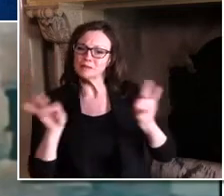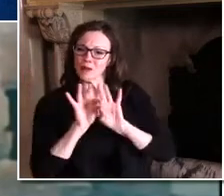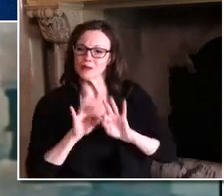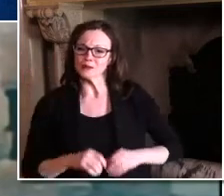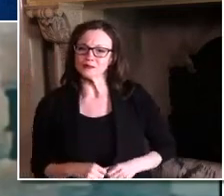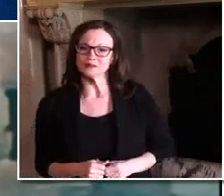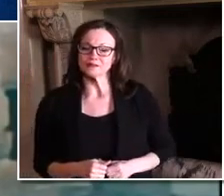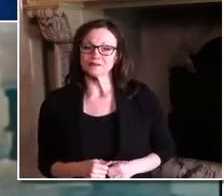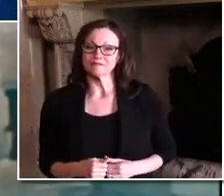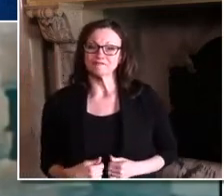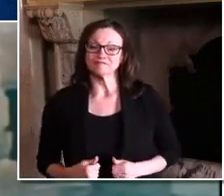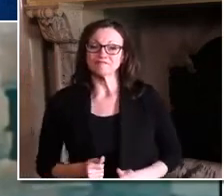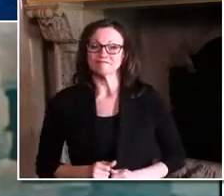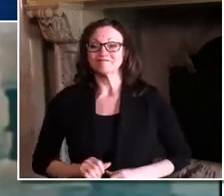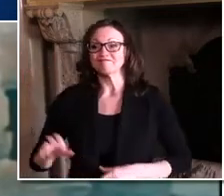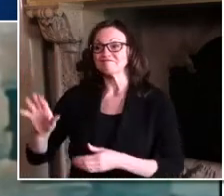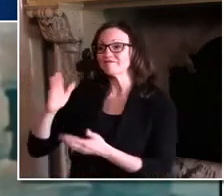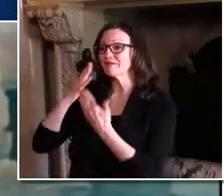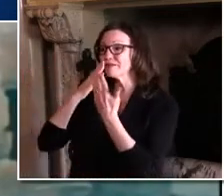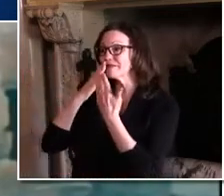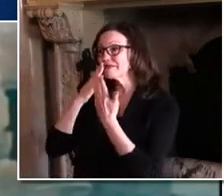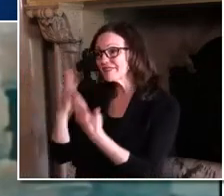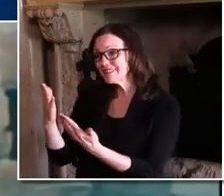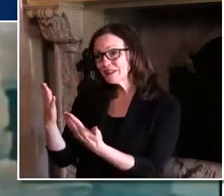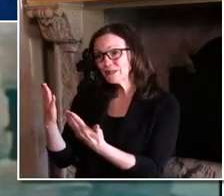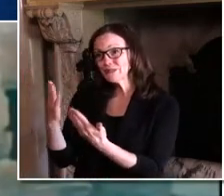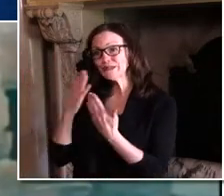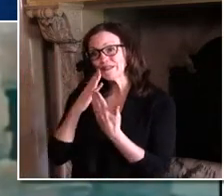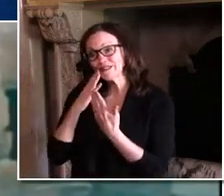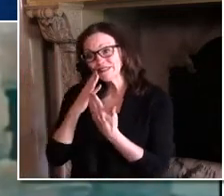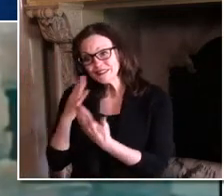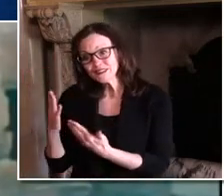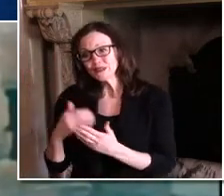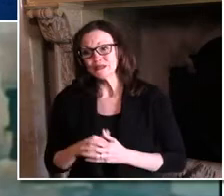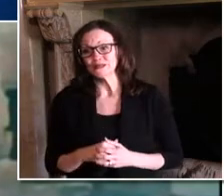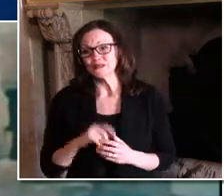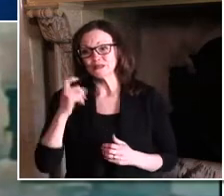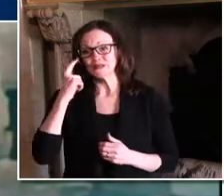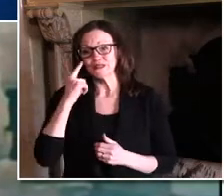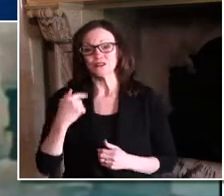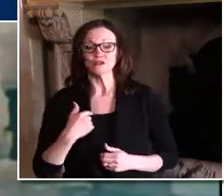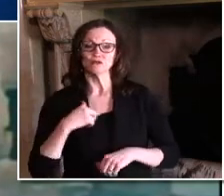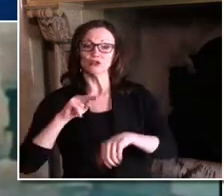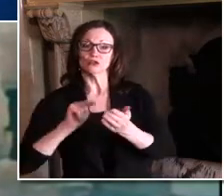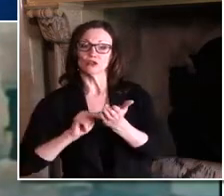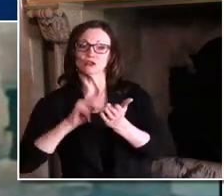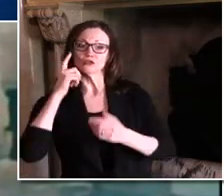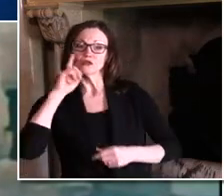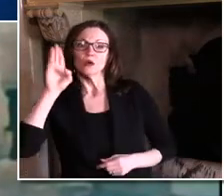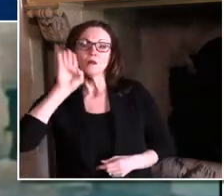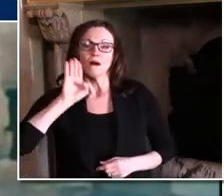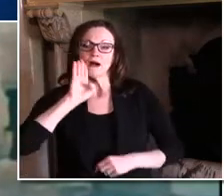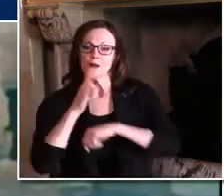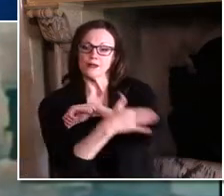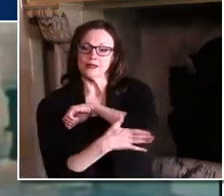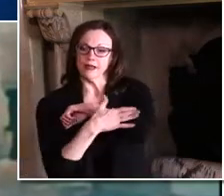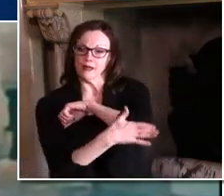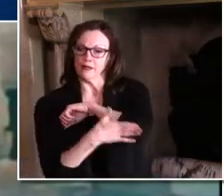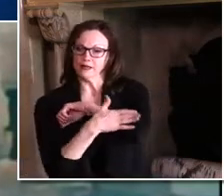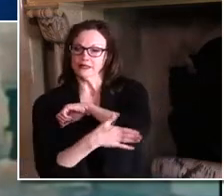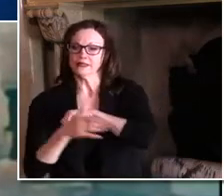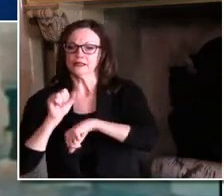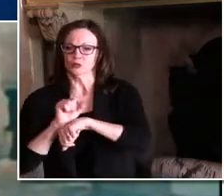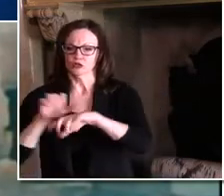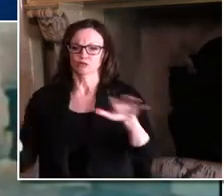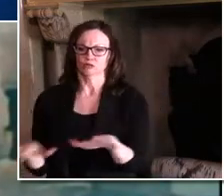My name is Arielle, and I am a nurse in Brown County. I work in a med-surg unit that, due to the novel coronavirus pandemic, has